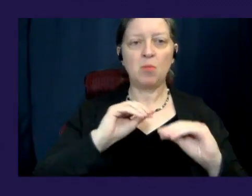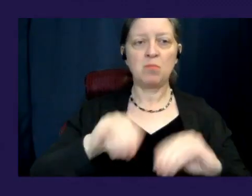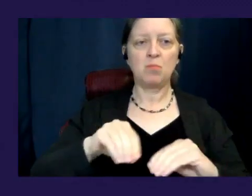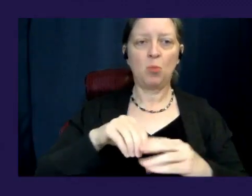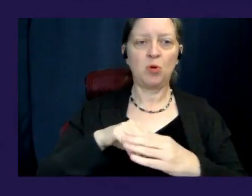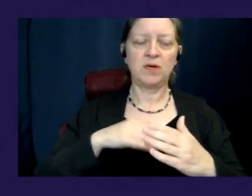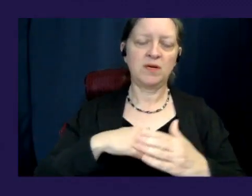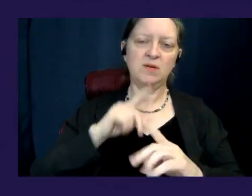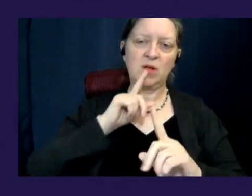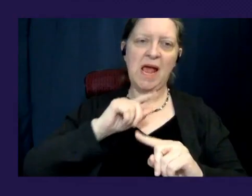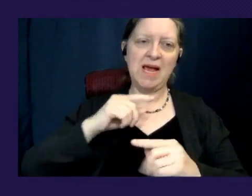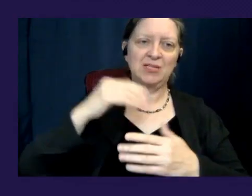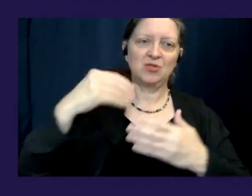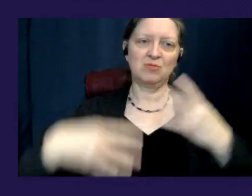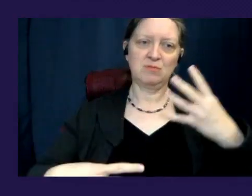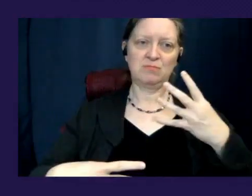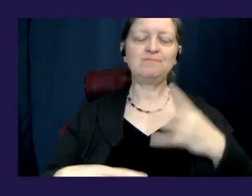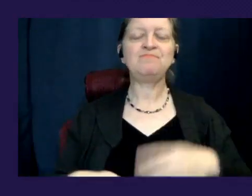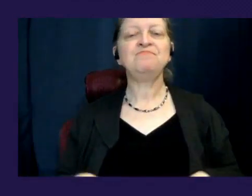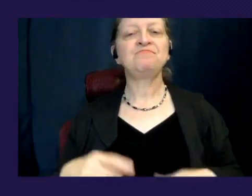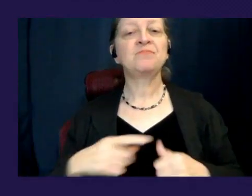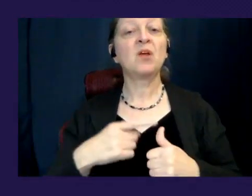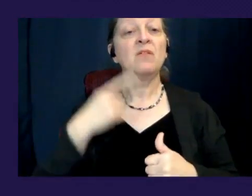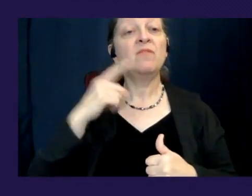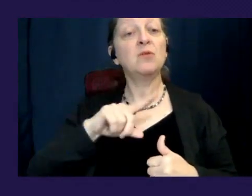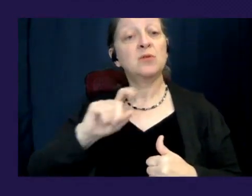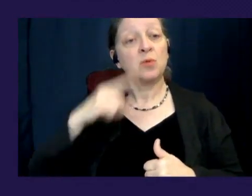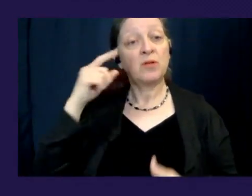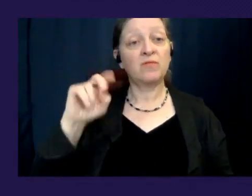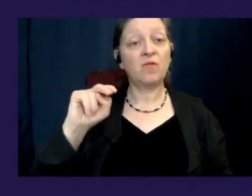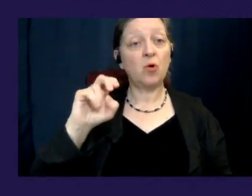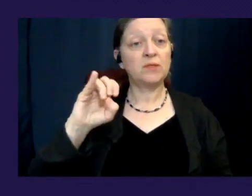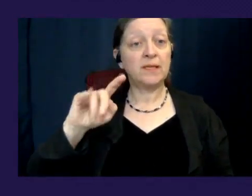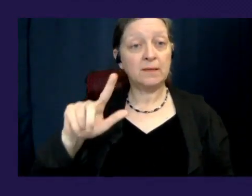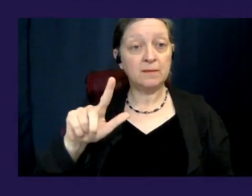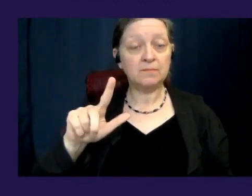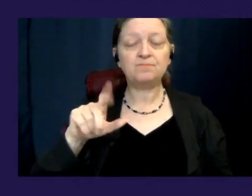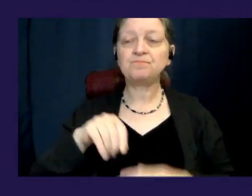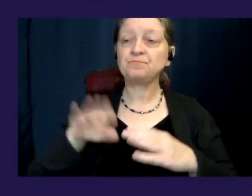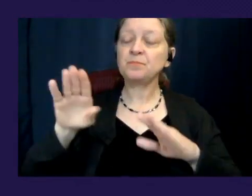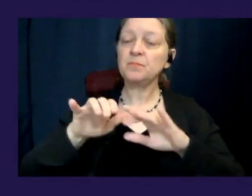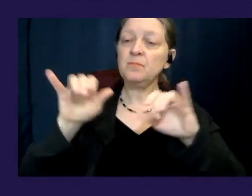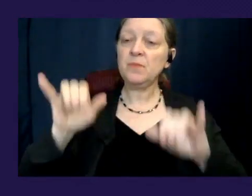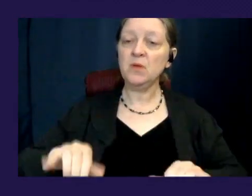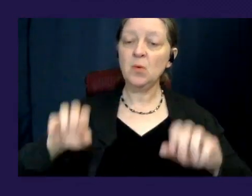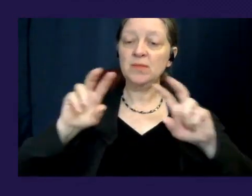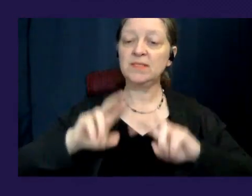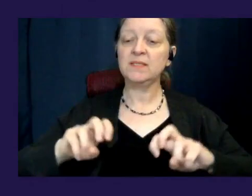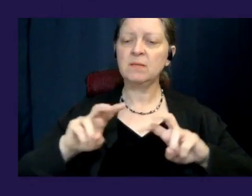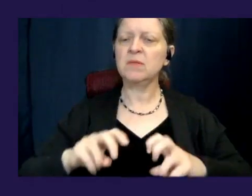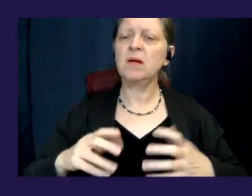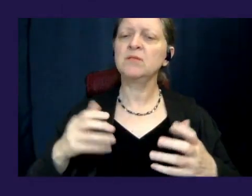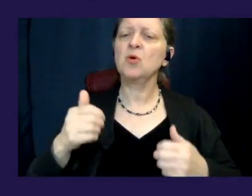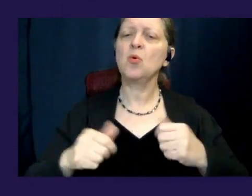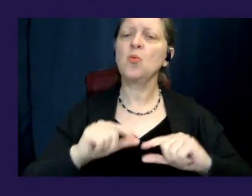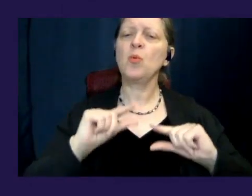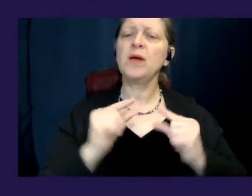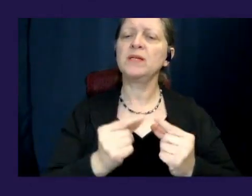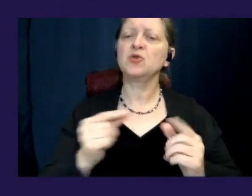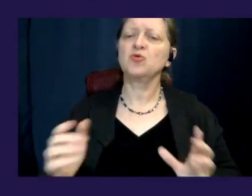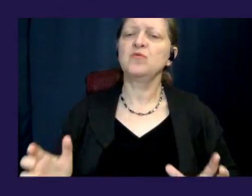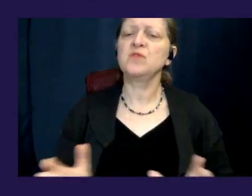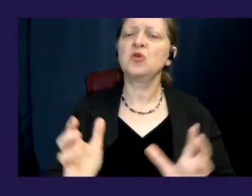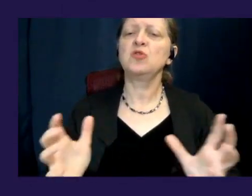first question, we have one for Neil. In your systems analysis, what groups drove vaccine distrust in response to